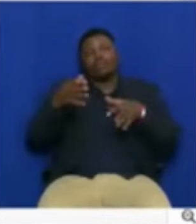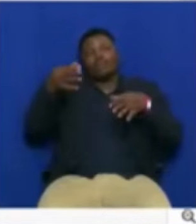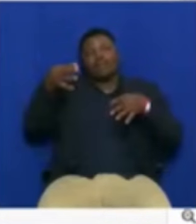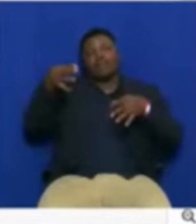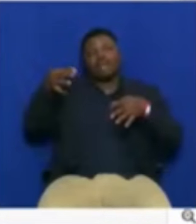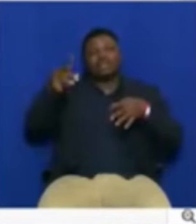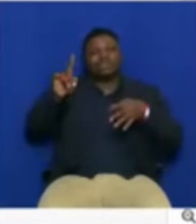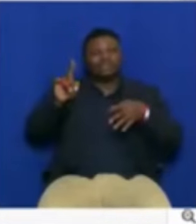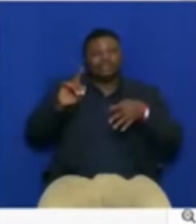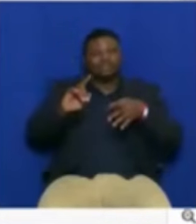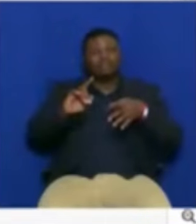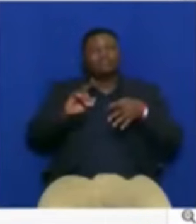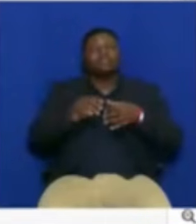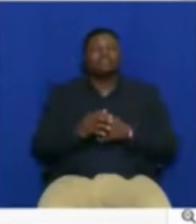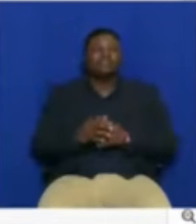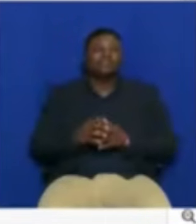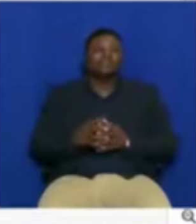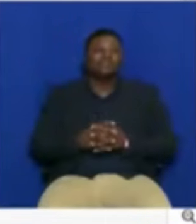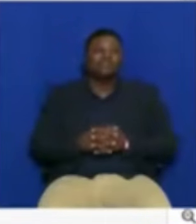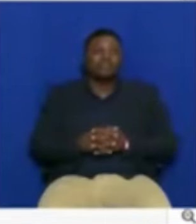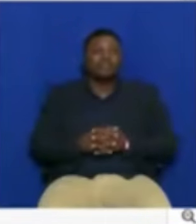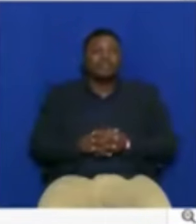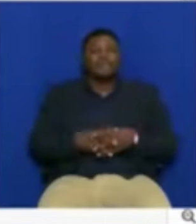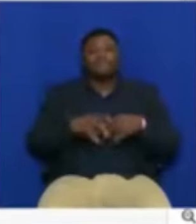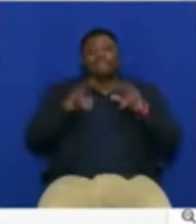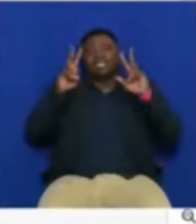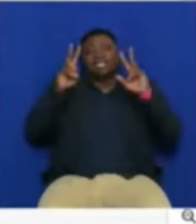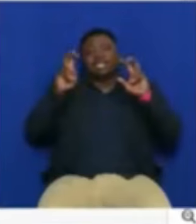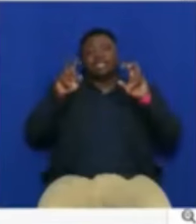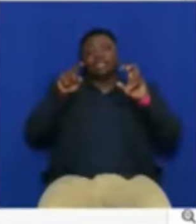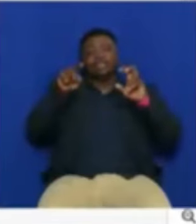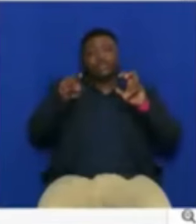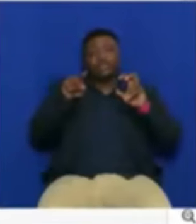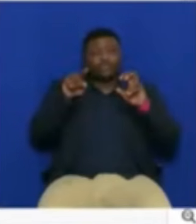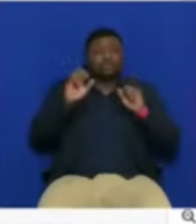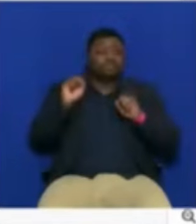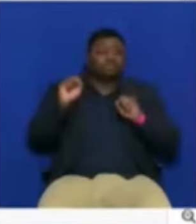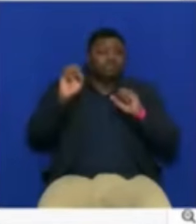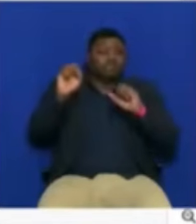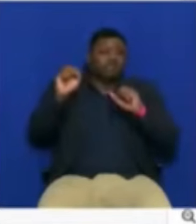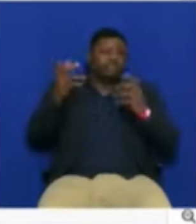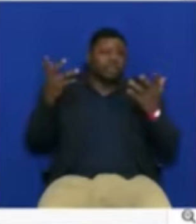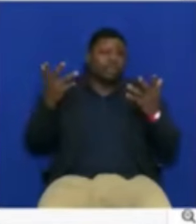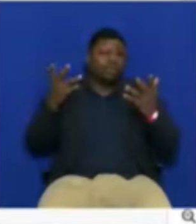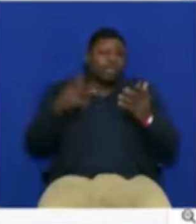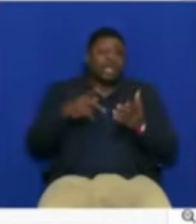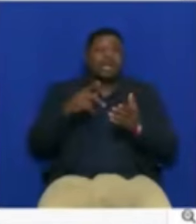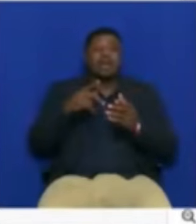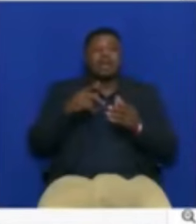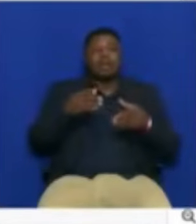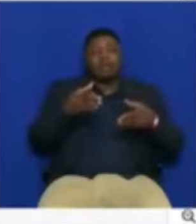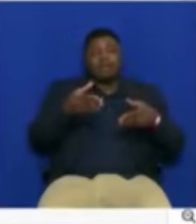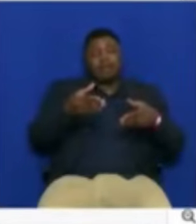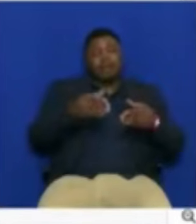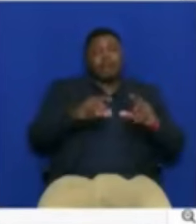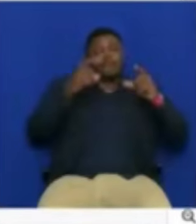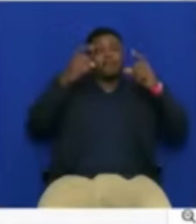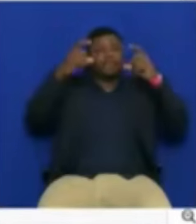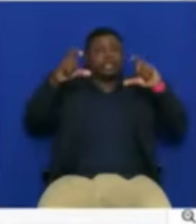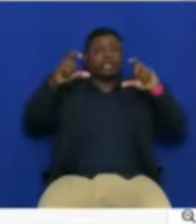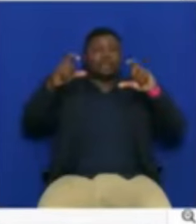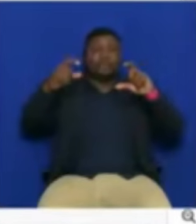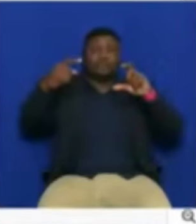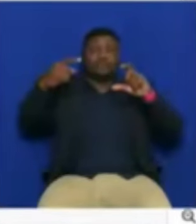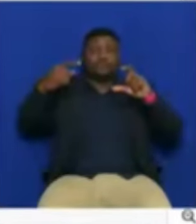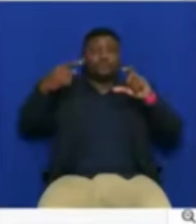the issues are addressed specifically in paragraph 2 and paragraph 3. That's all it tells you. The other paragraphs are